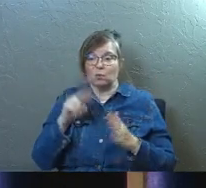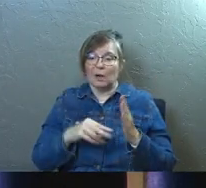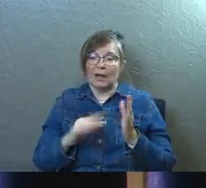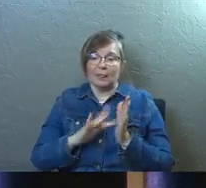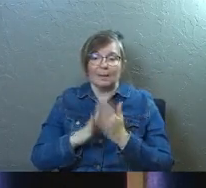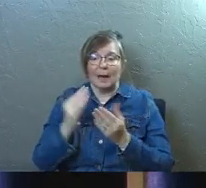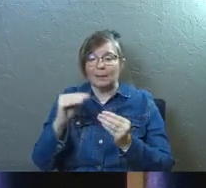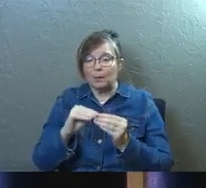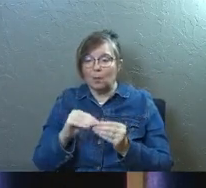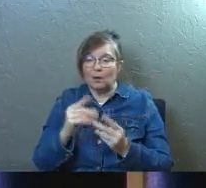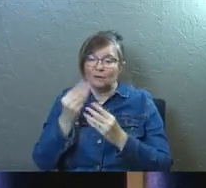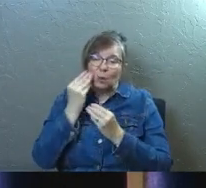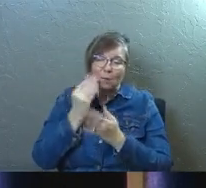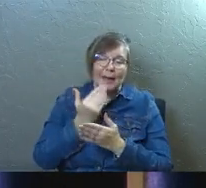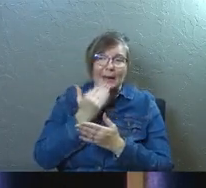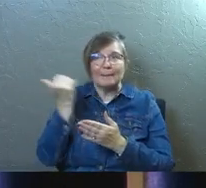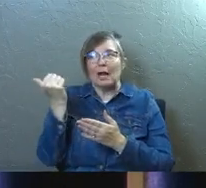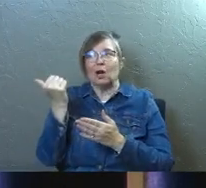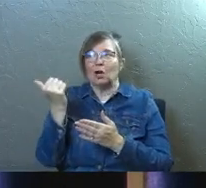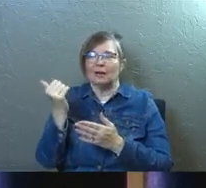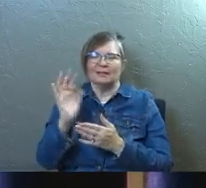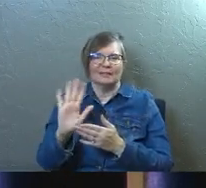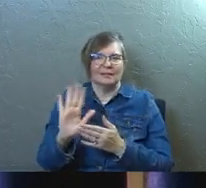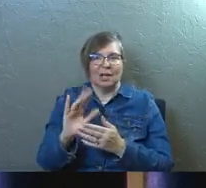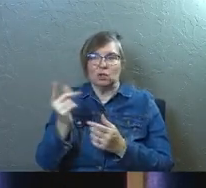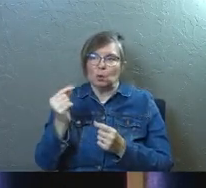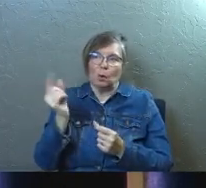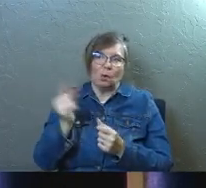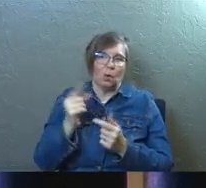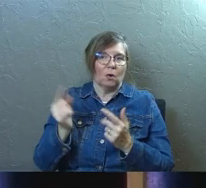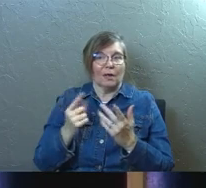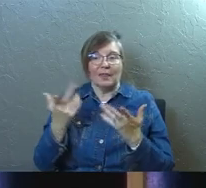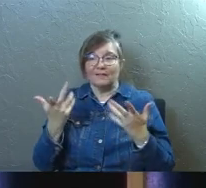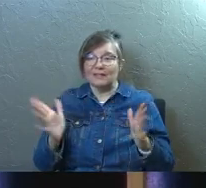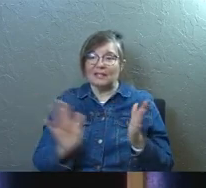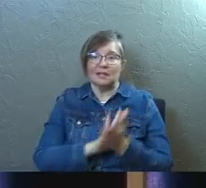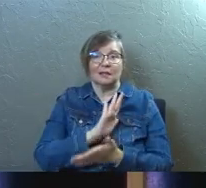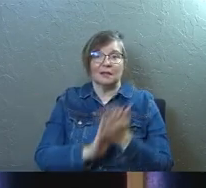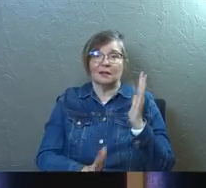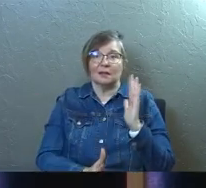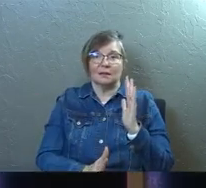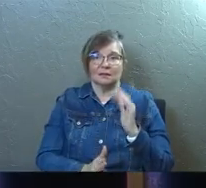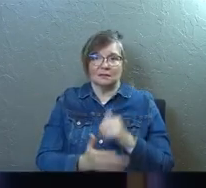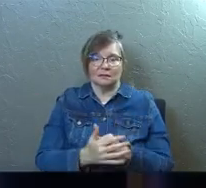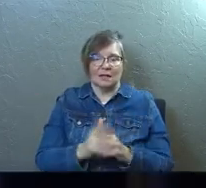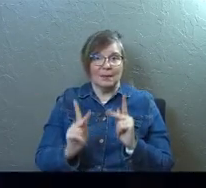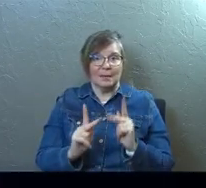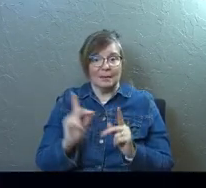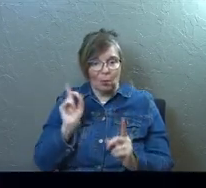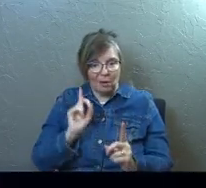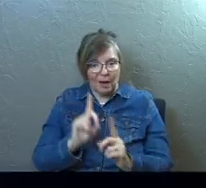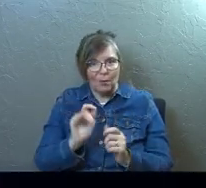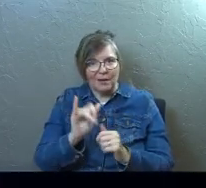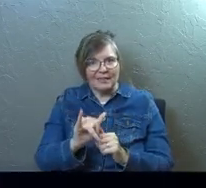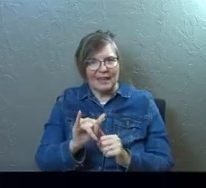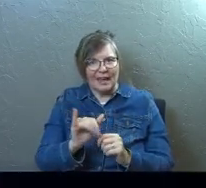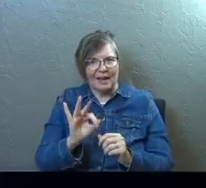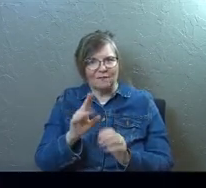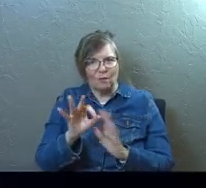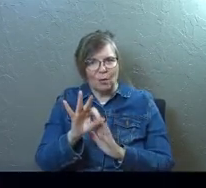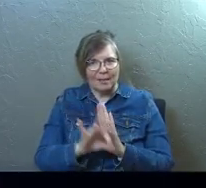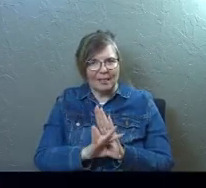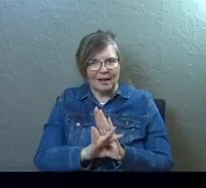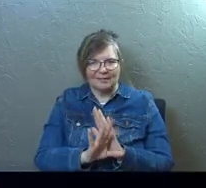Bible more, if you just obeyed better, if you just do this and then you're done. And people come to you with that